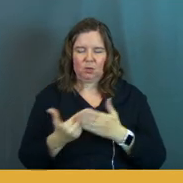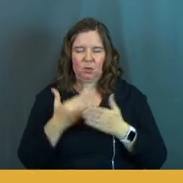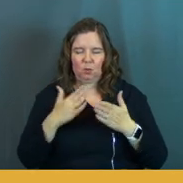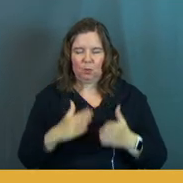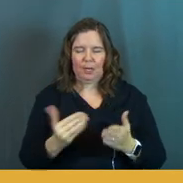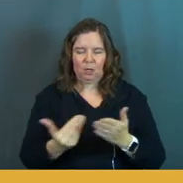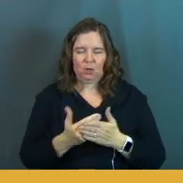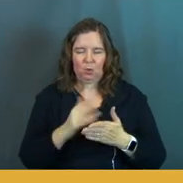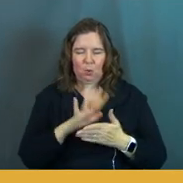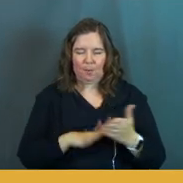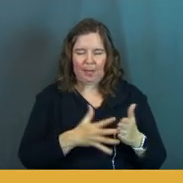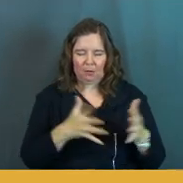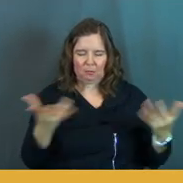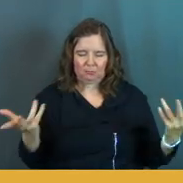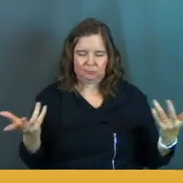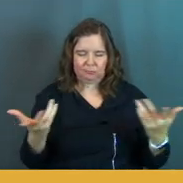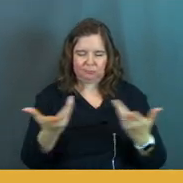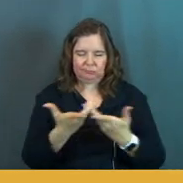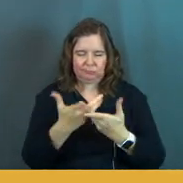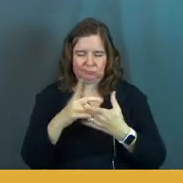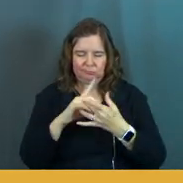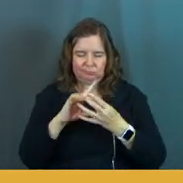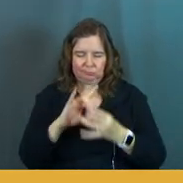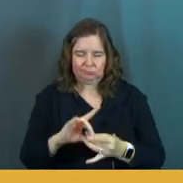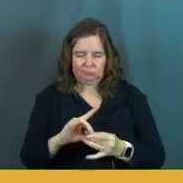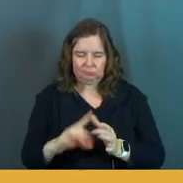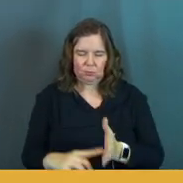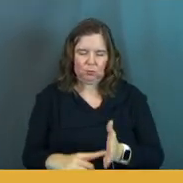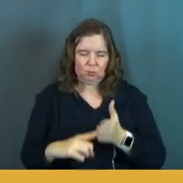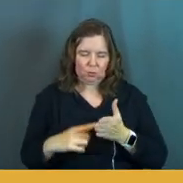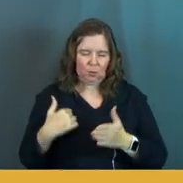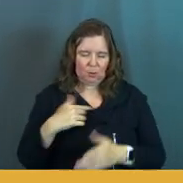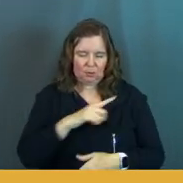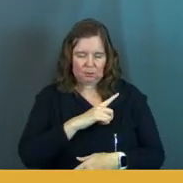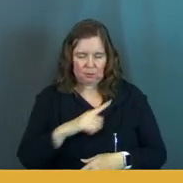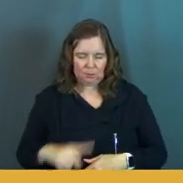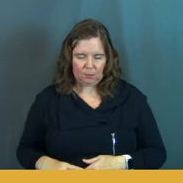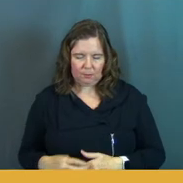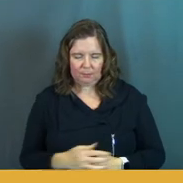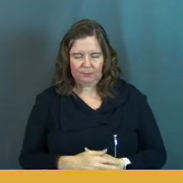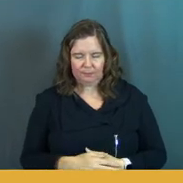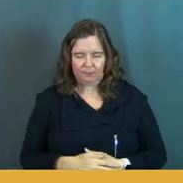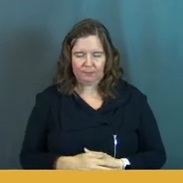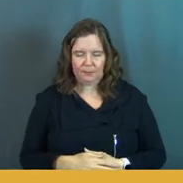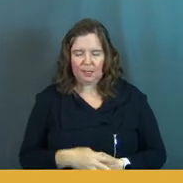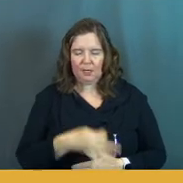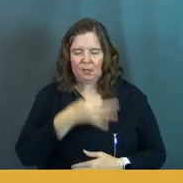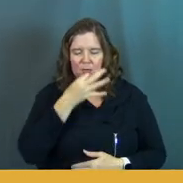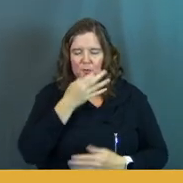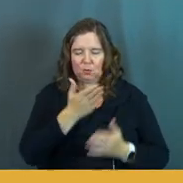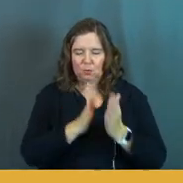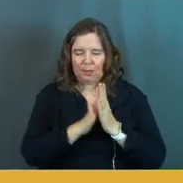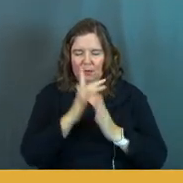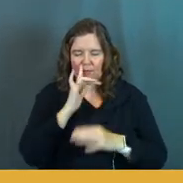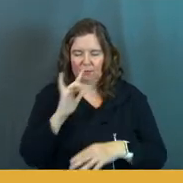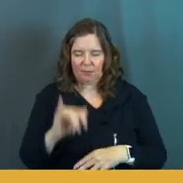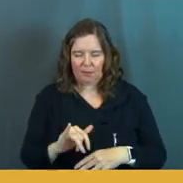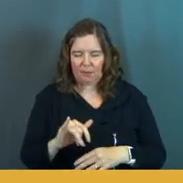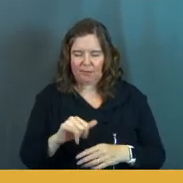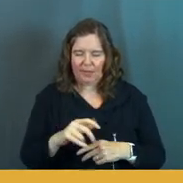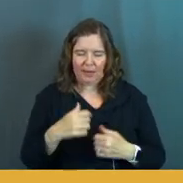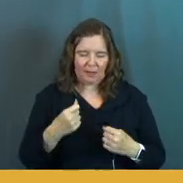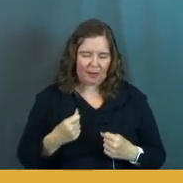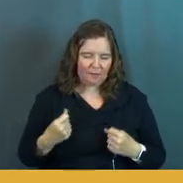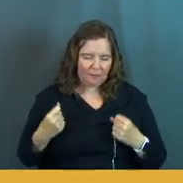way and a new pattern. Show us, Lord. And God, as soon as we ask for that